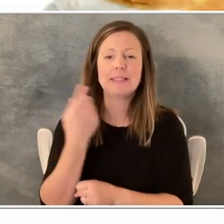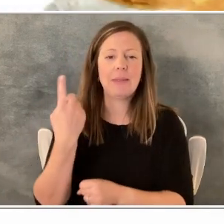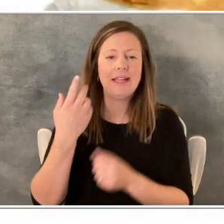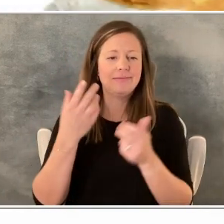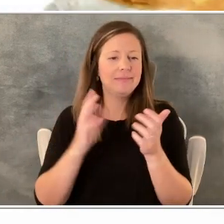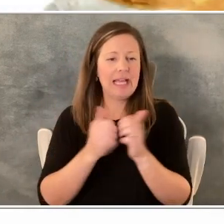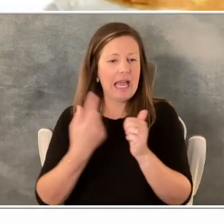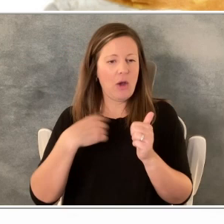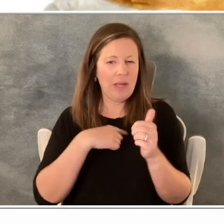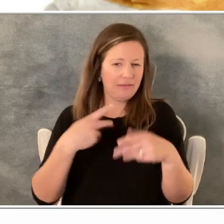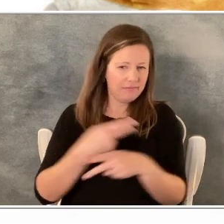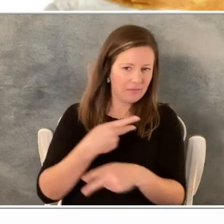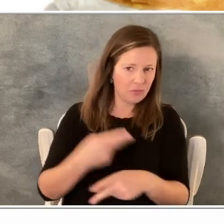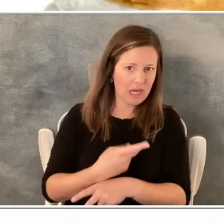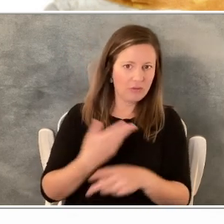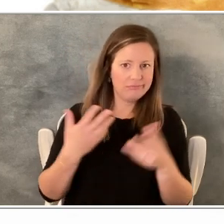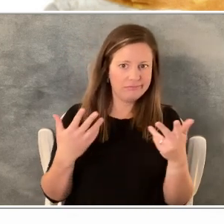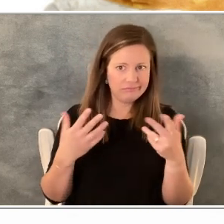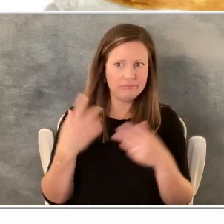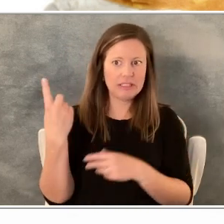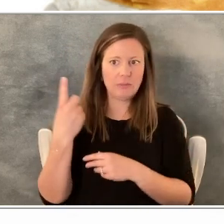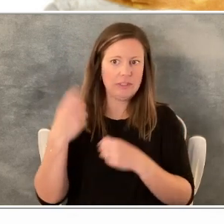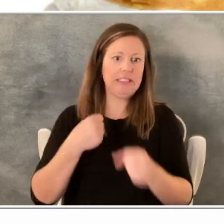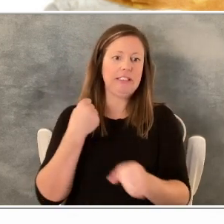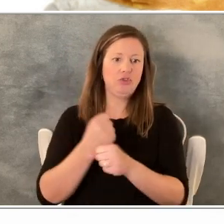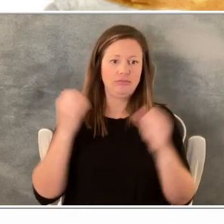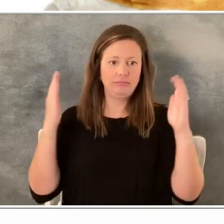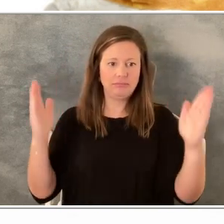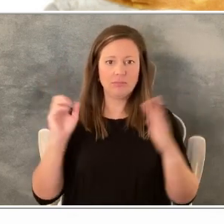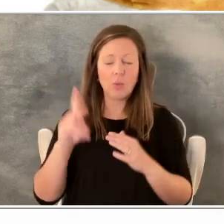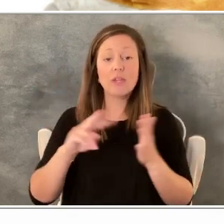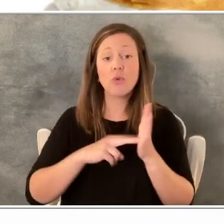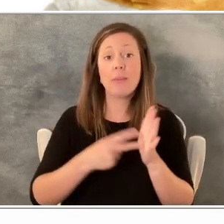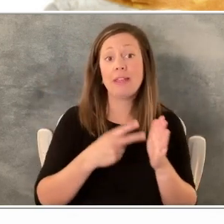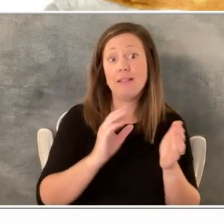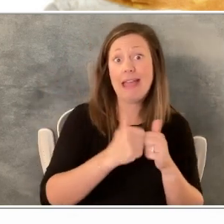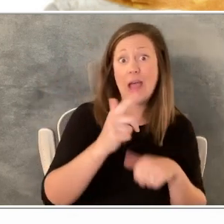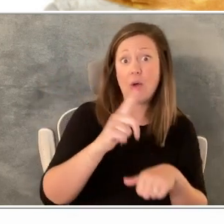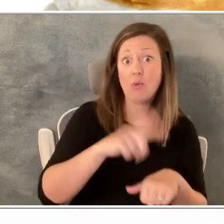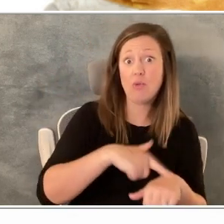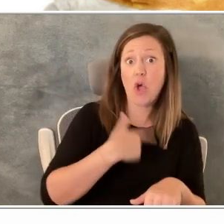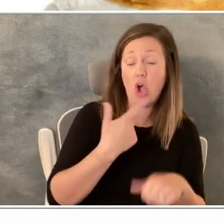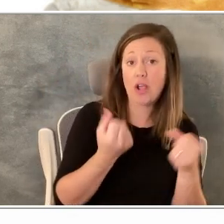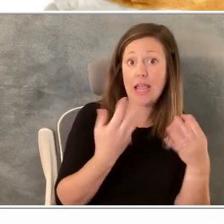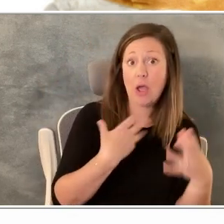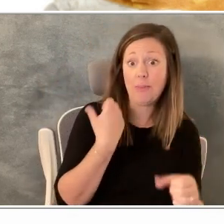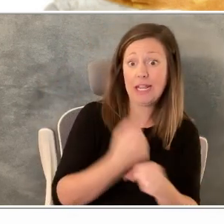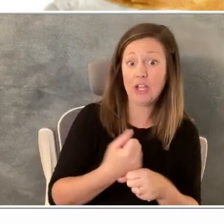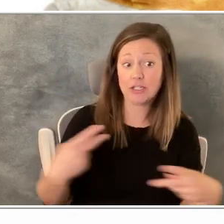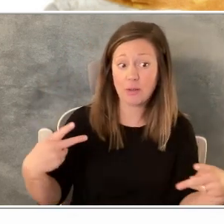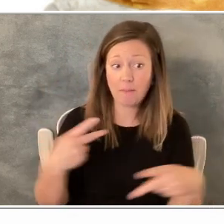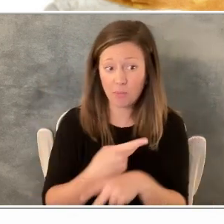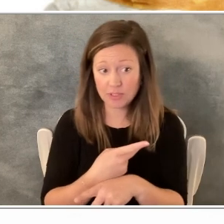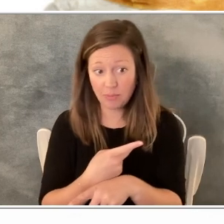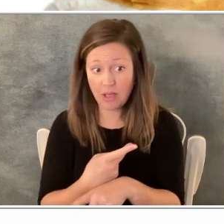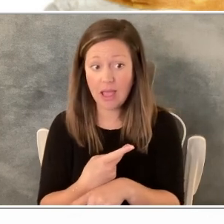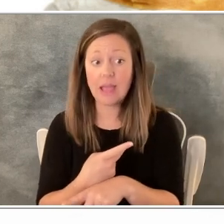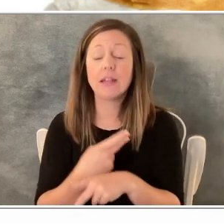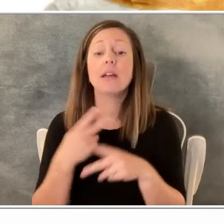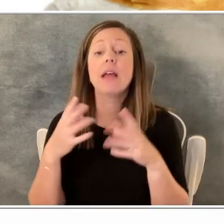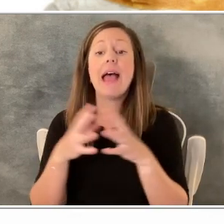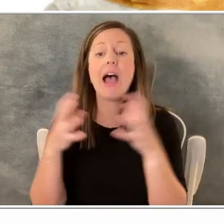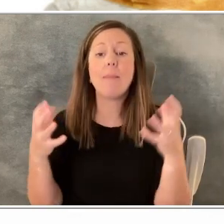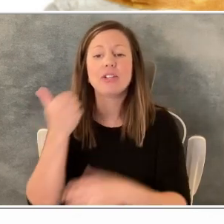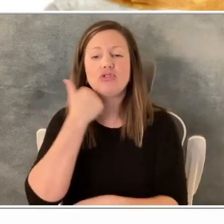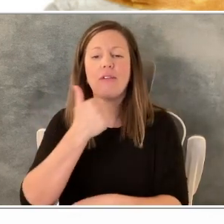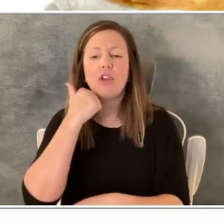So to put it simply, it's how long you've smoked in the number of years multiplied by how much you've smoked a day on average.